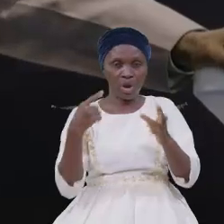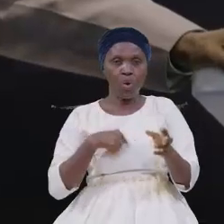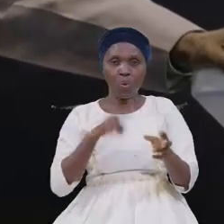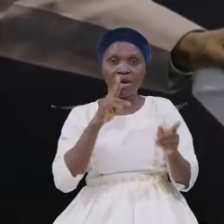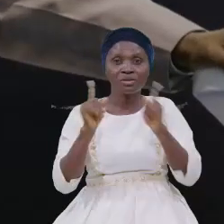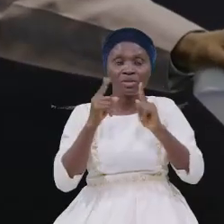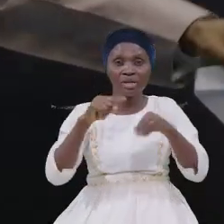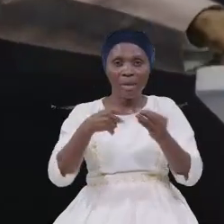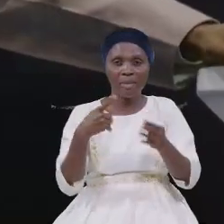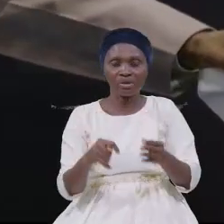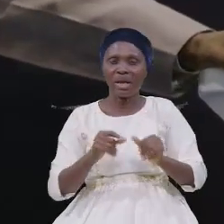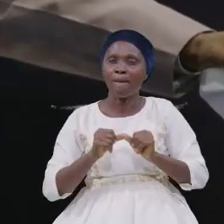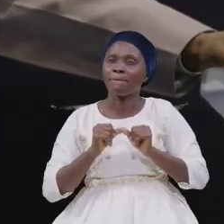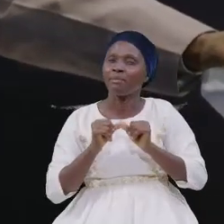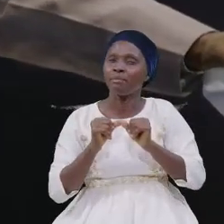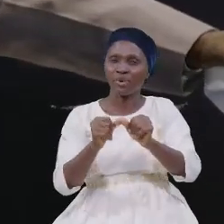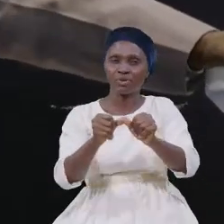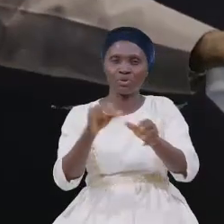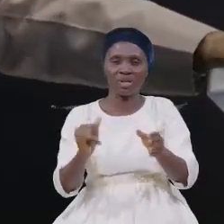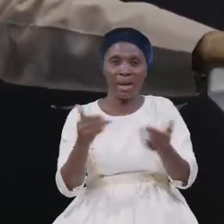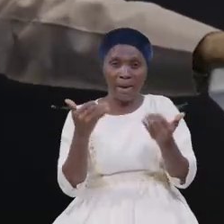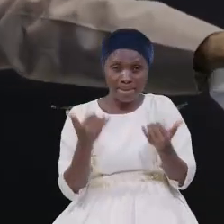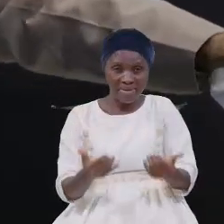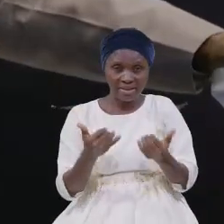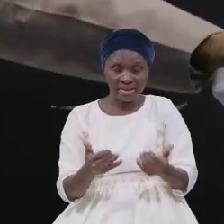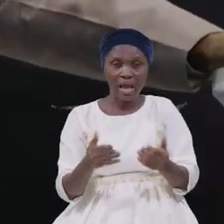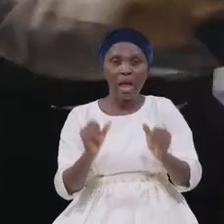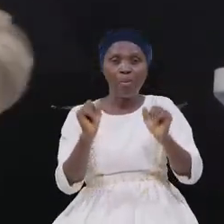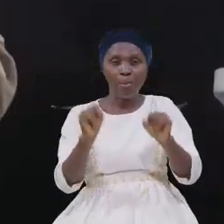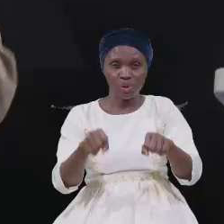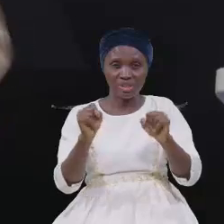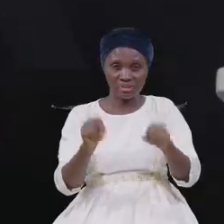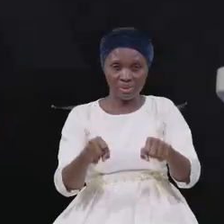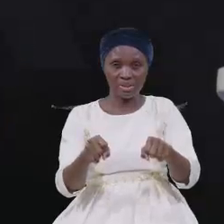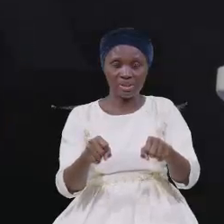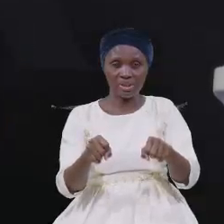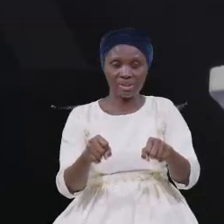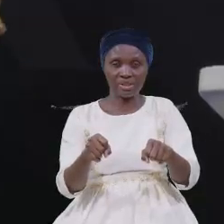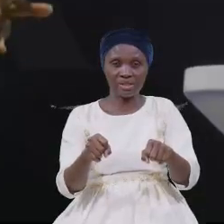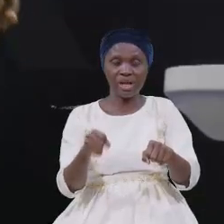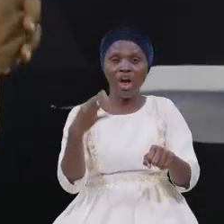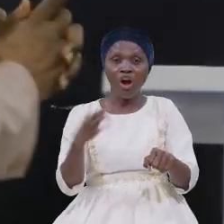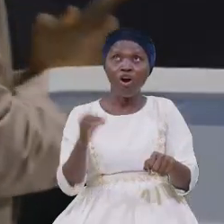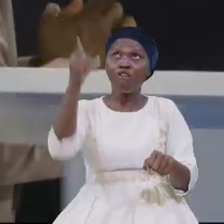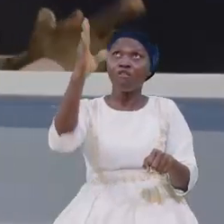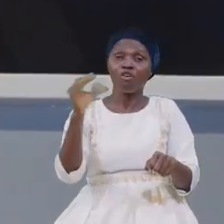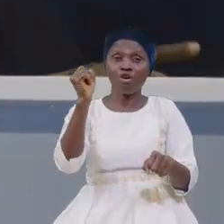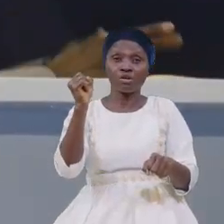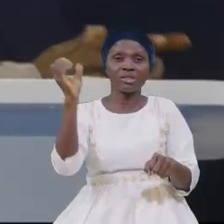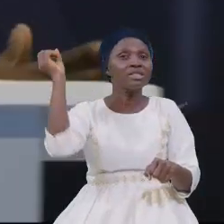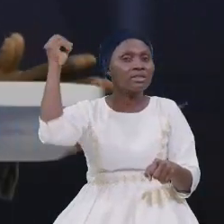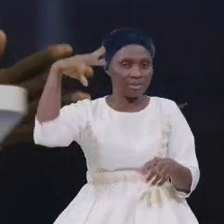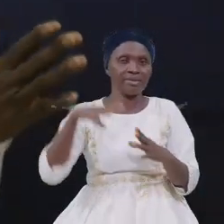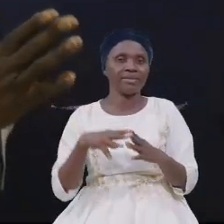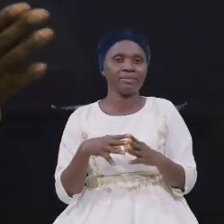perpetually present possibilities of God's grace. I take that